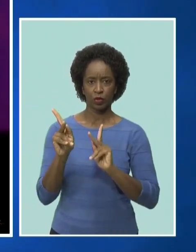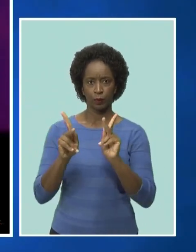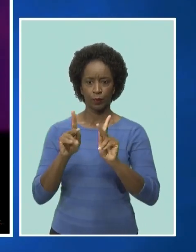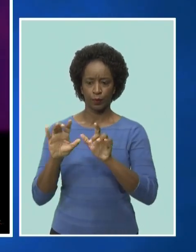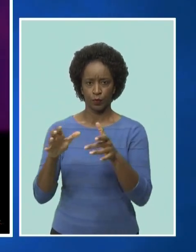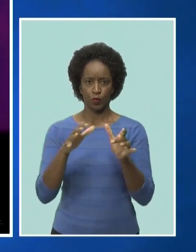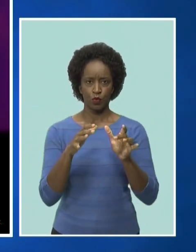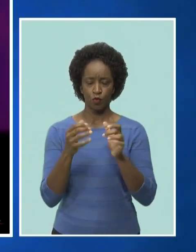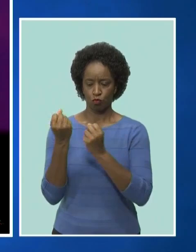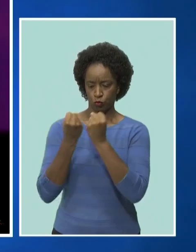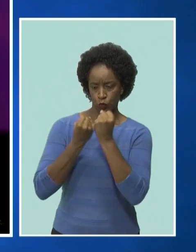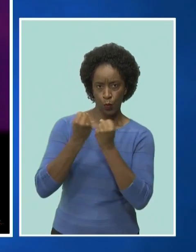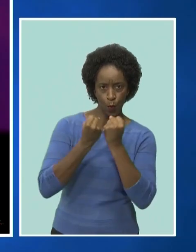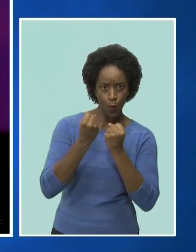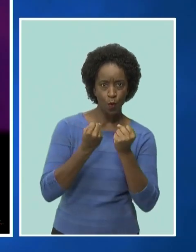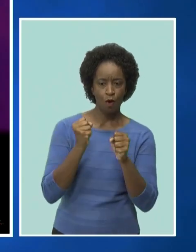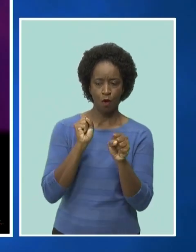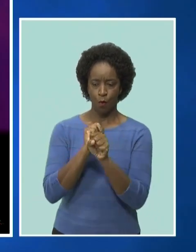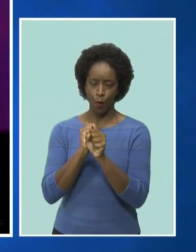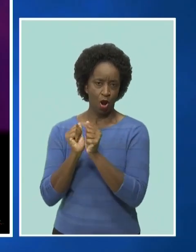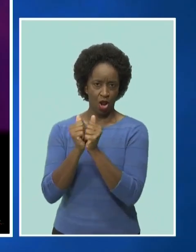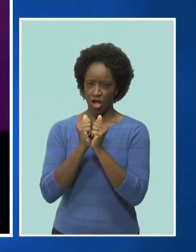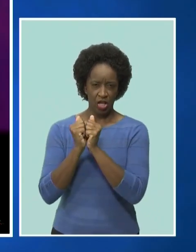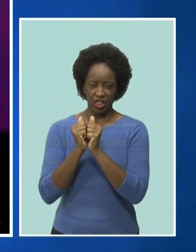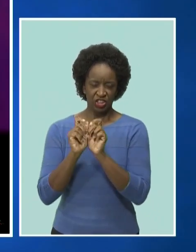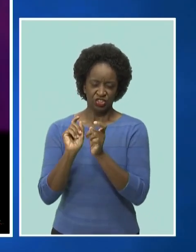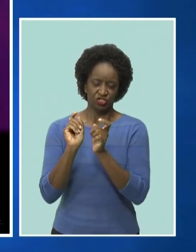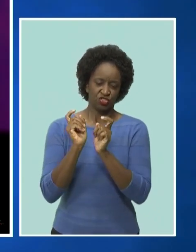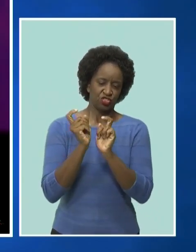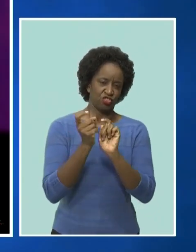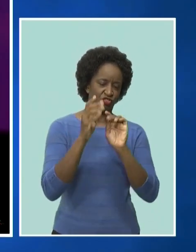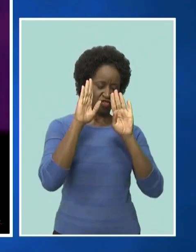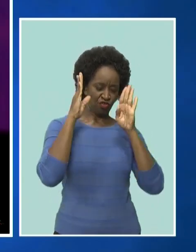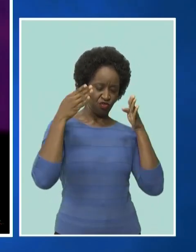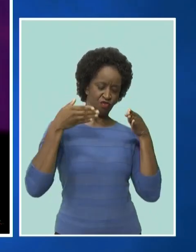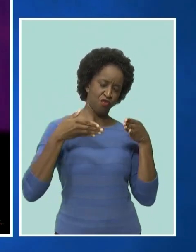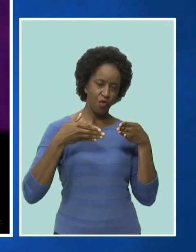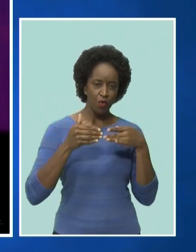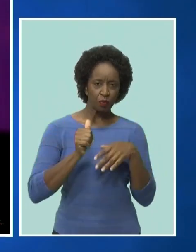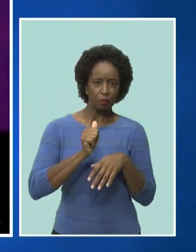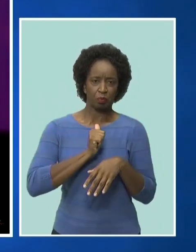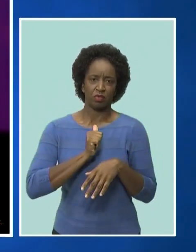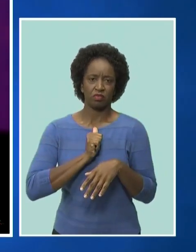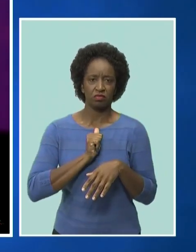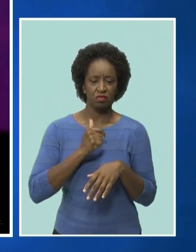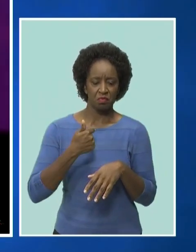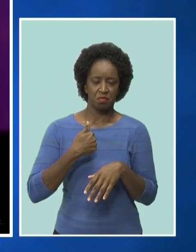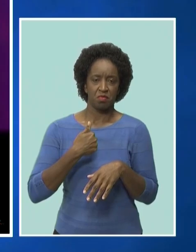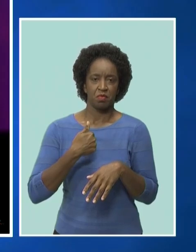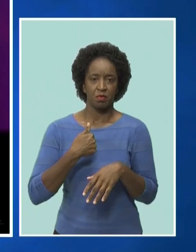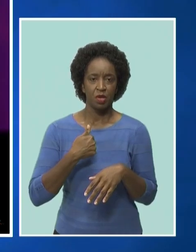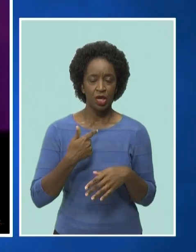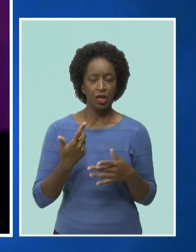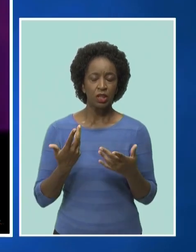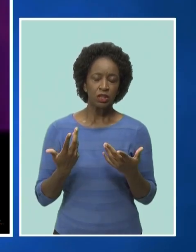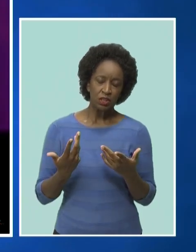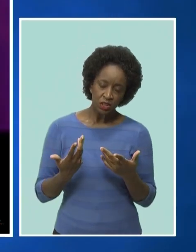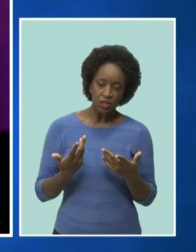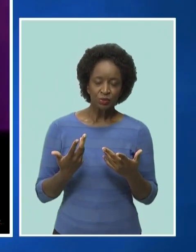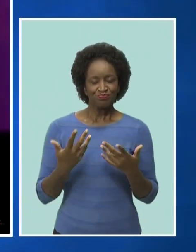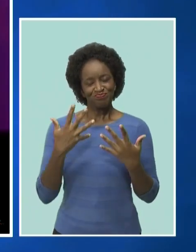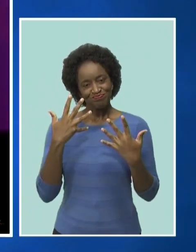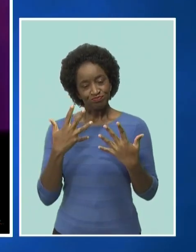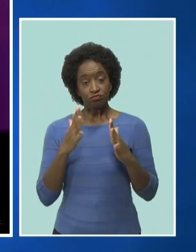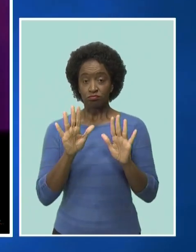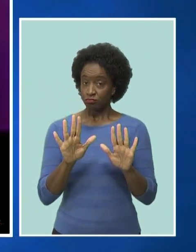and the individualism. Though I am sad to report that I am happy and excited to say